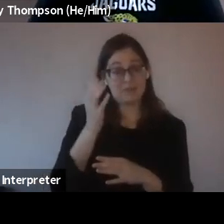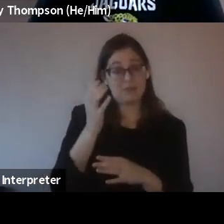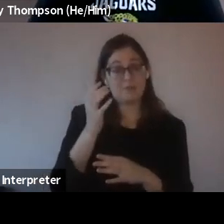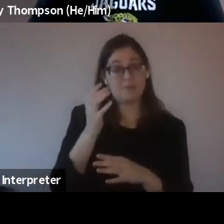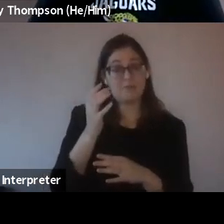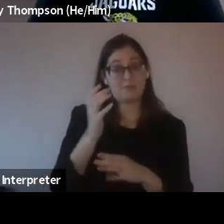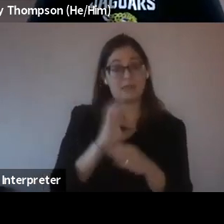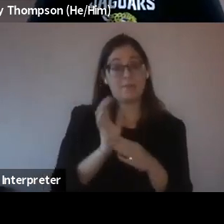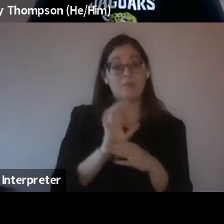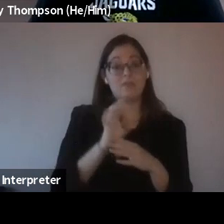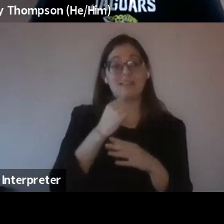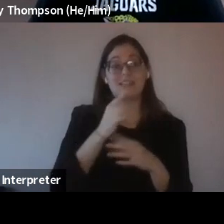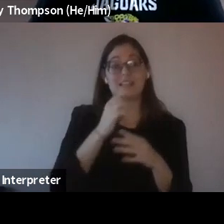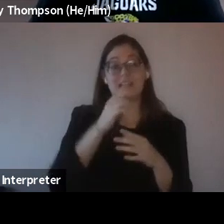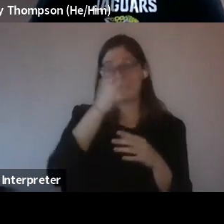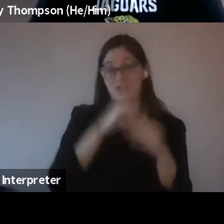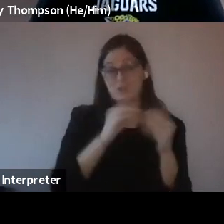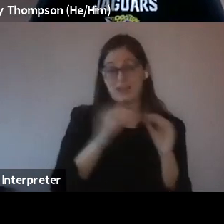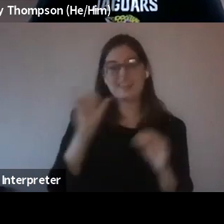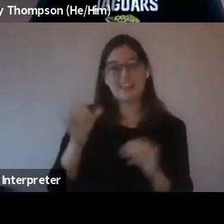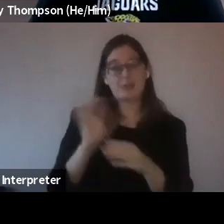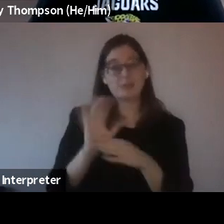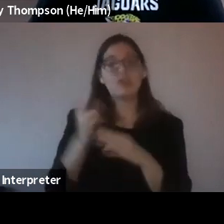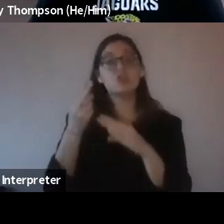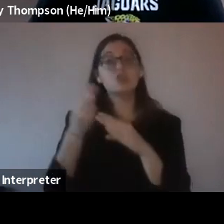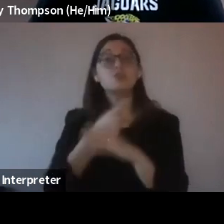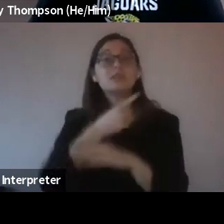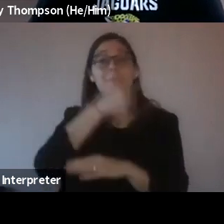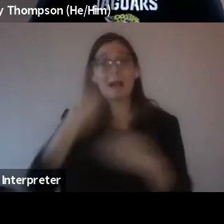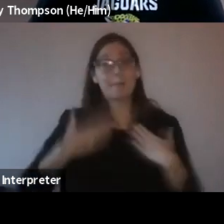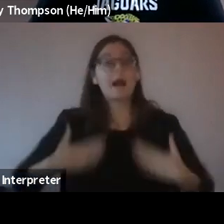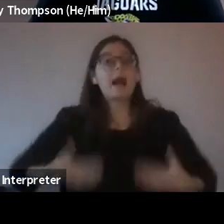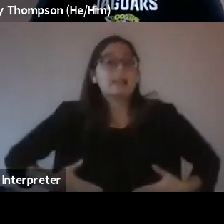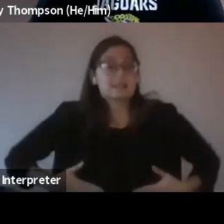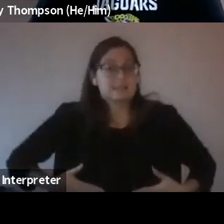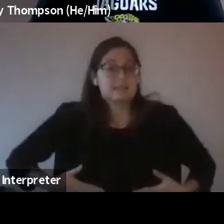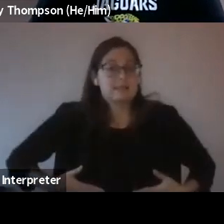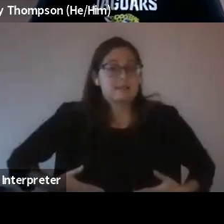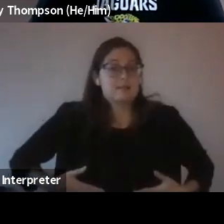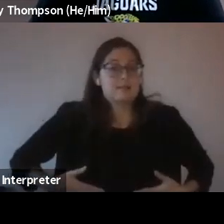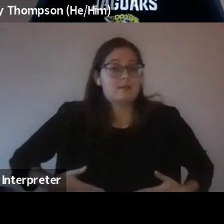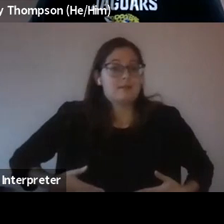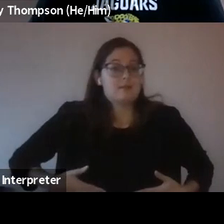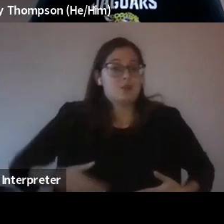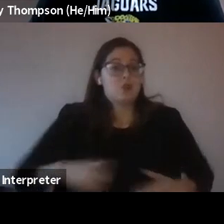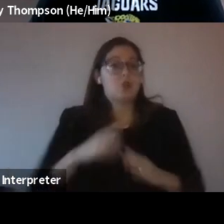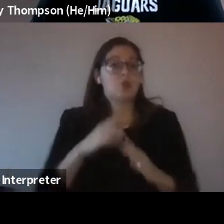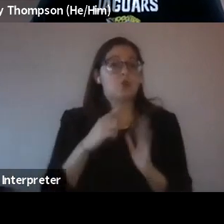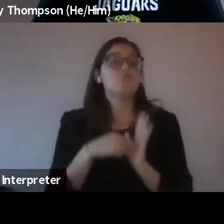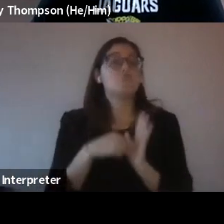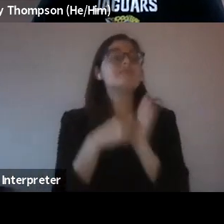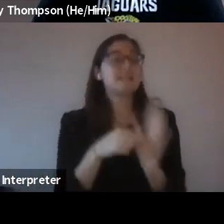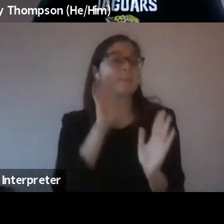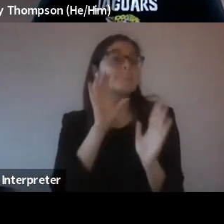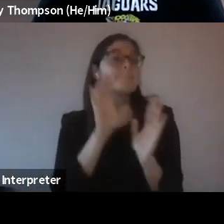movie telling a Black story. That was a movie using Black bodies to present a picture